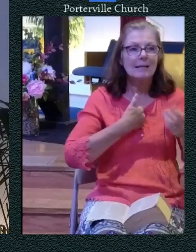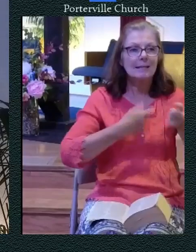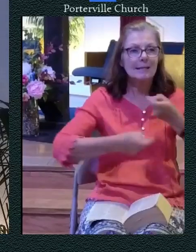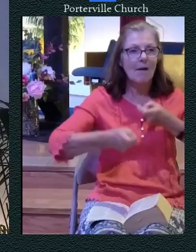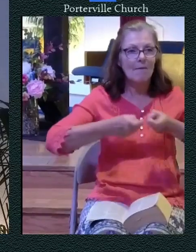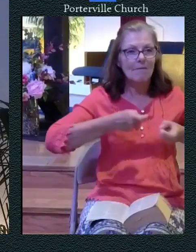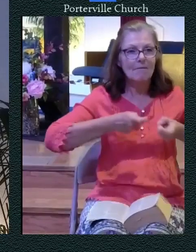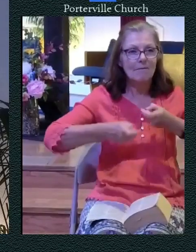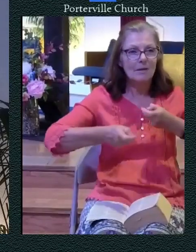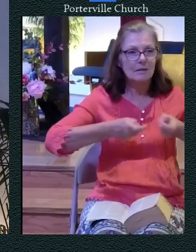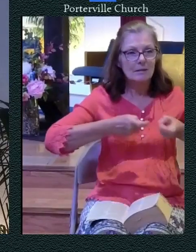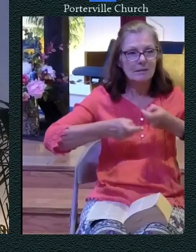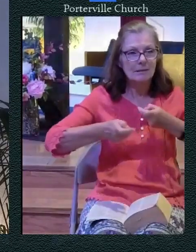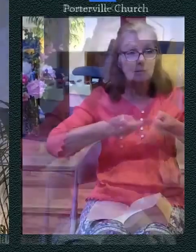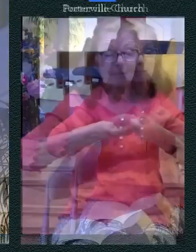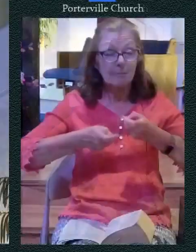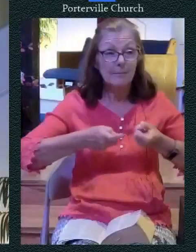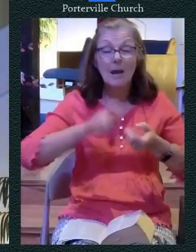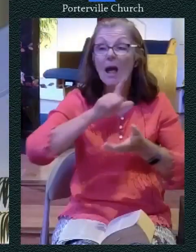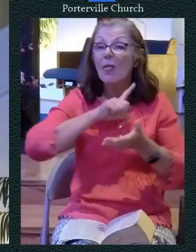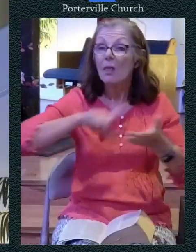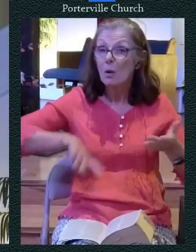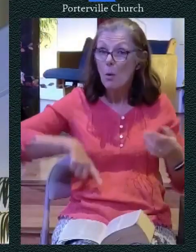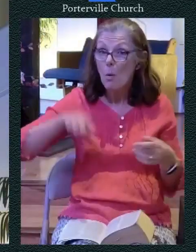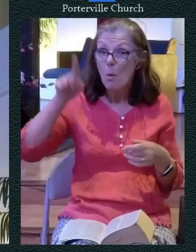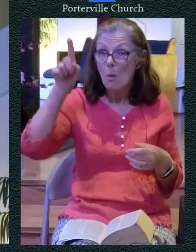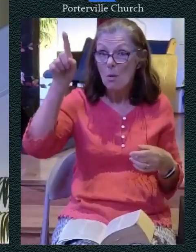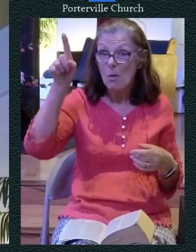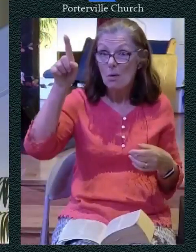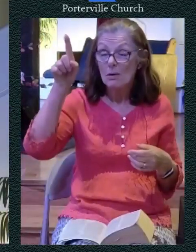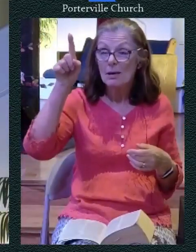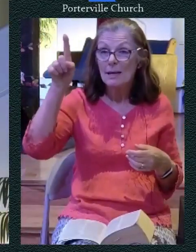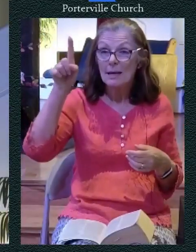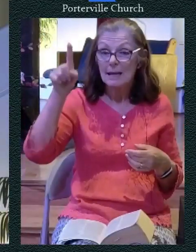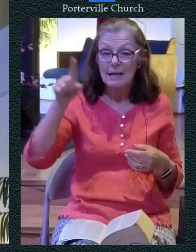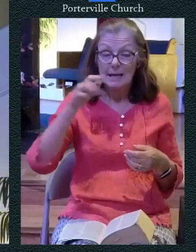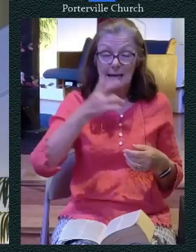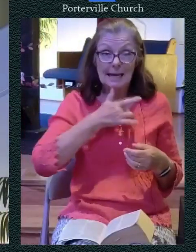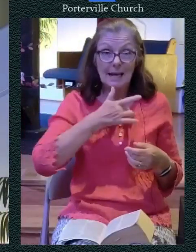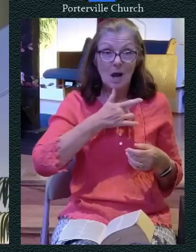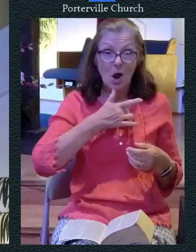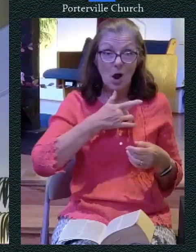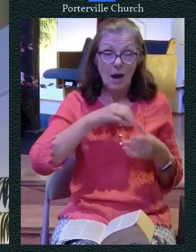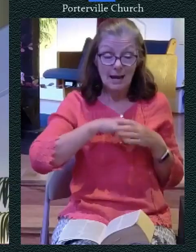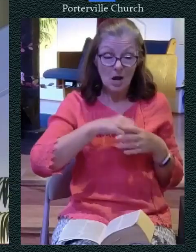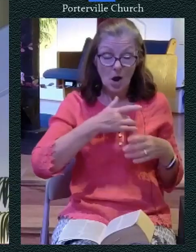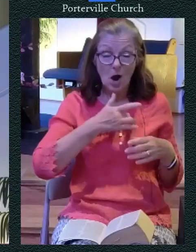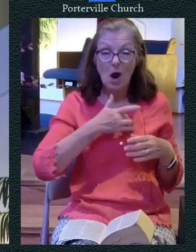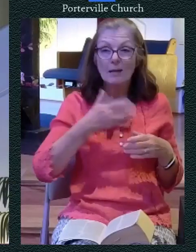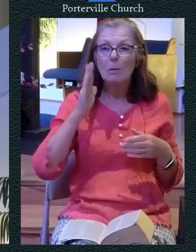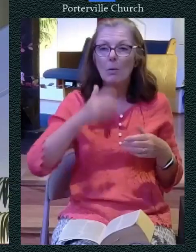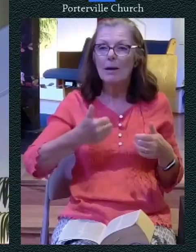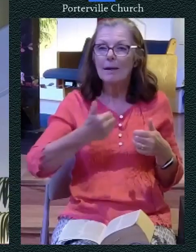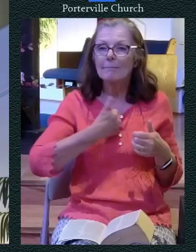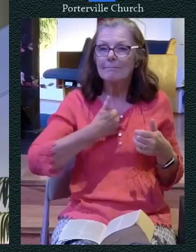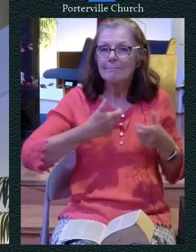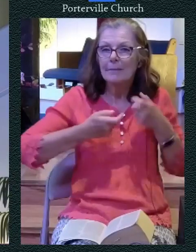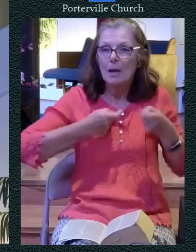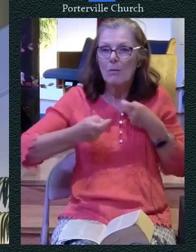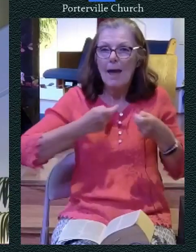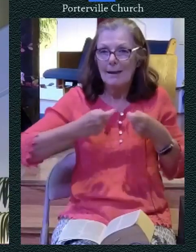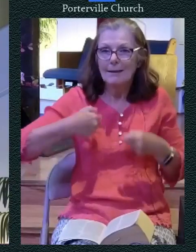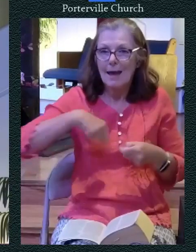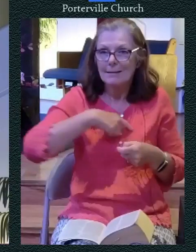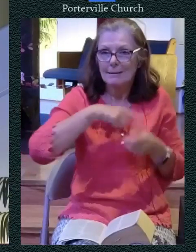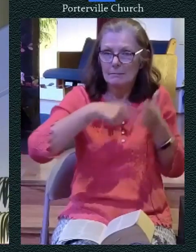of the Lord exercising corrective discipline in our lives. And I wanted to do